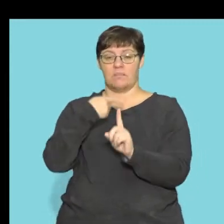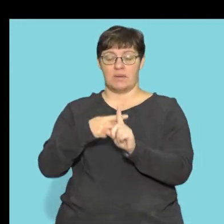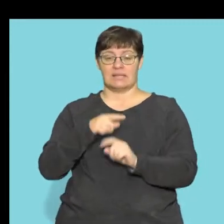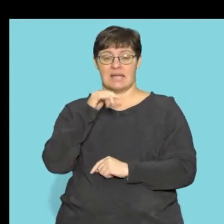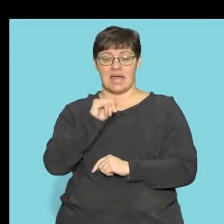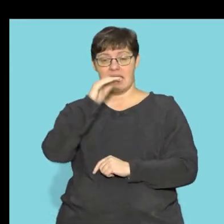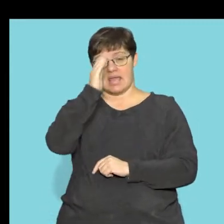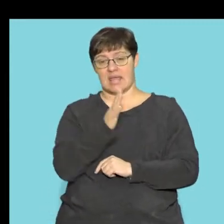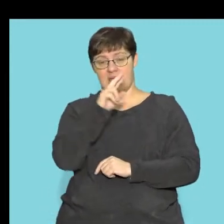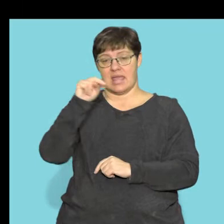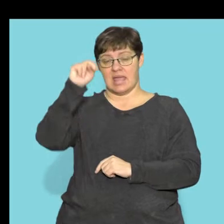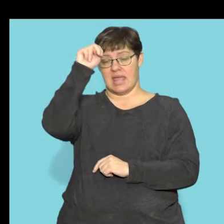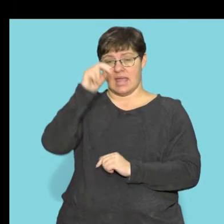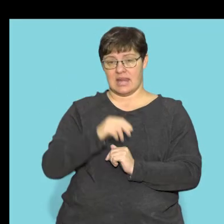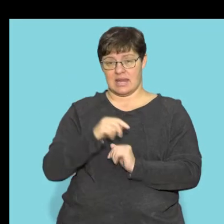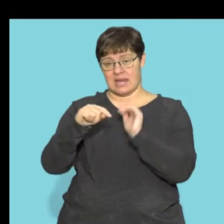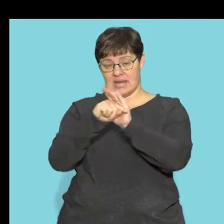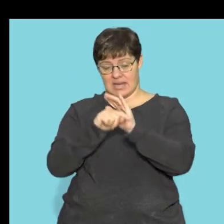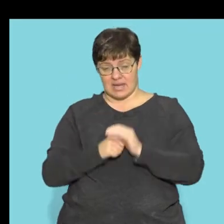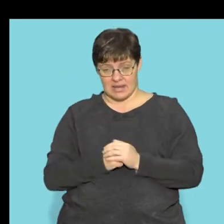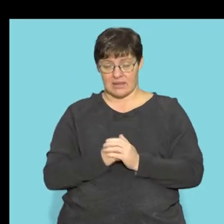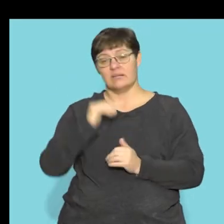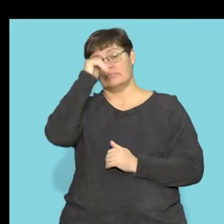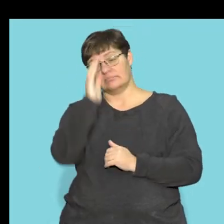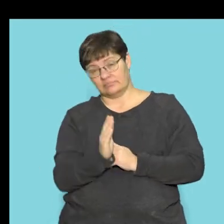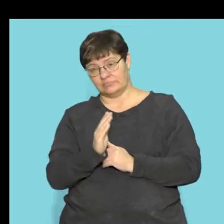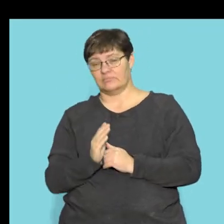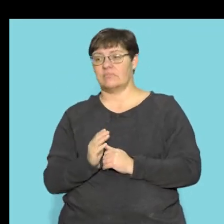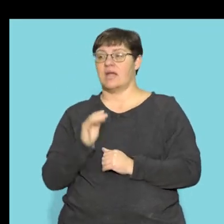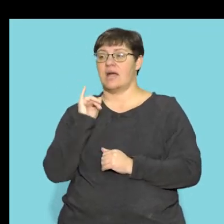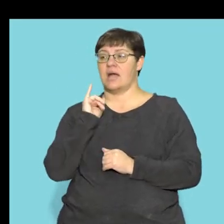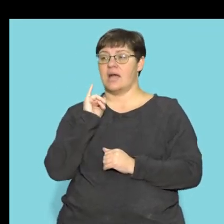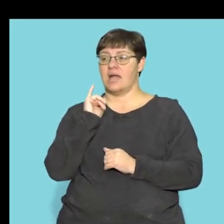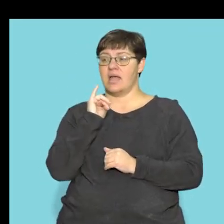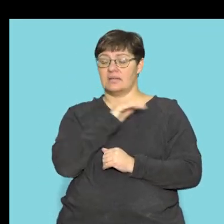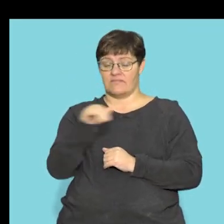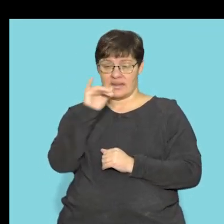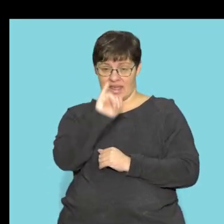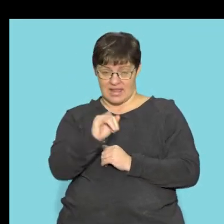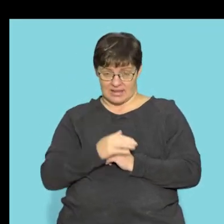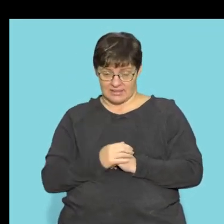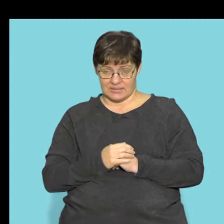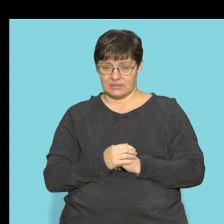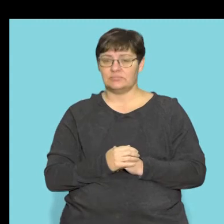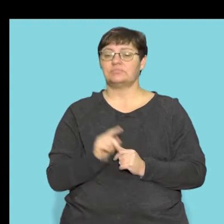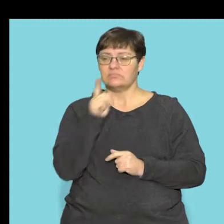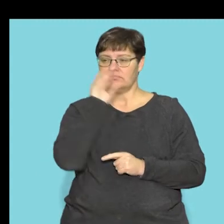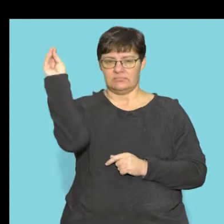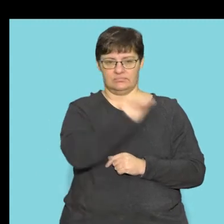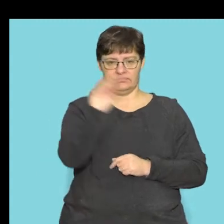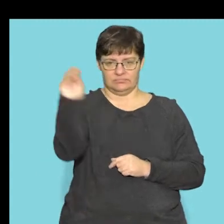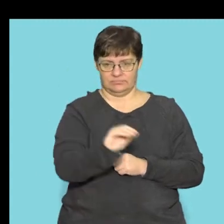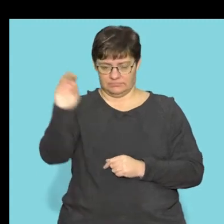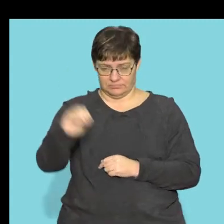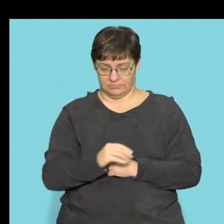1 plus I to the exponent of negative N divided by I. And then I will then start